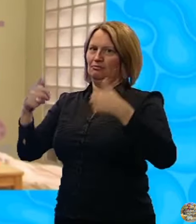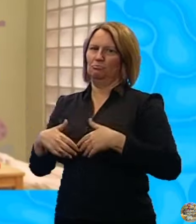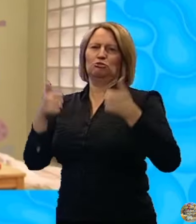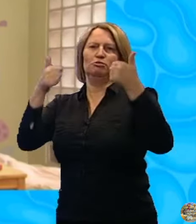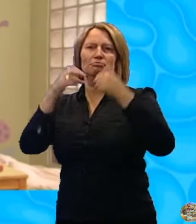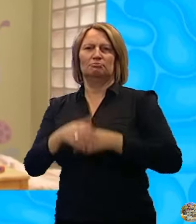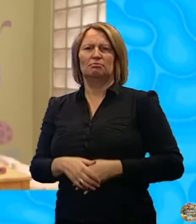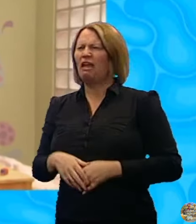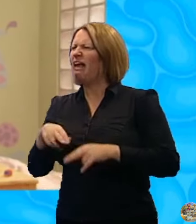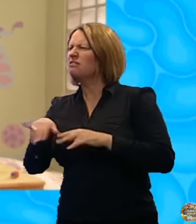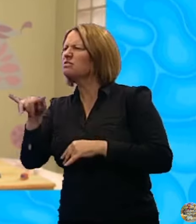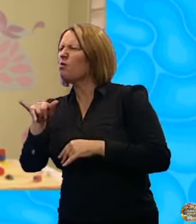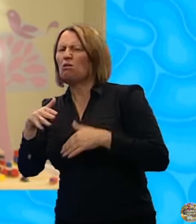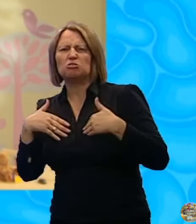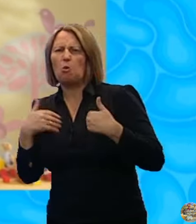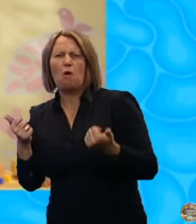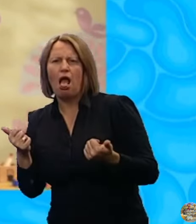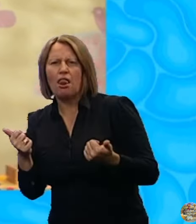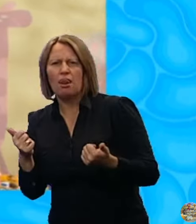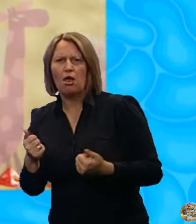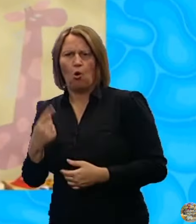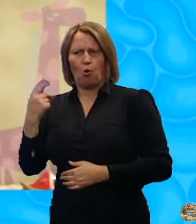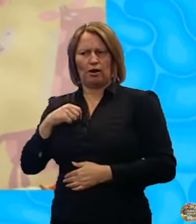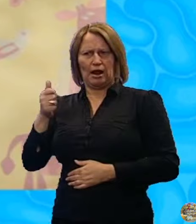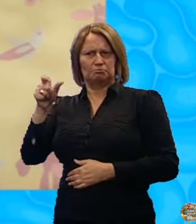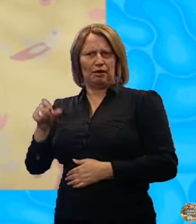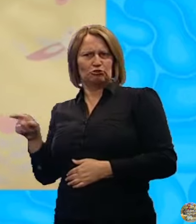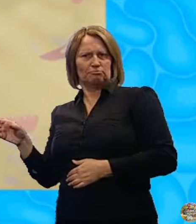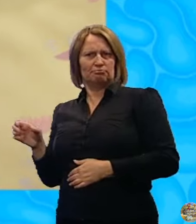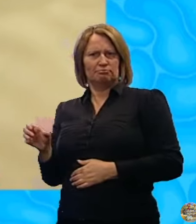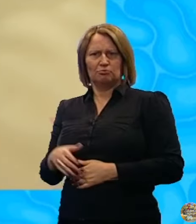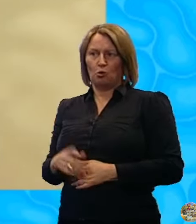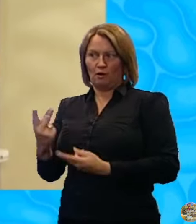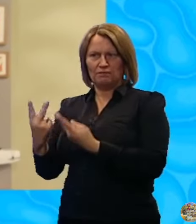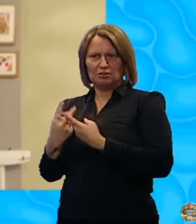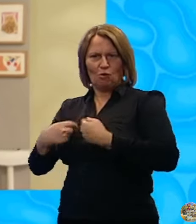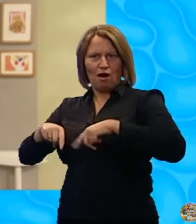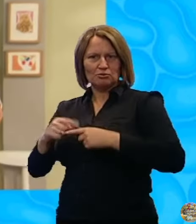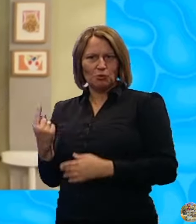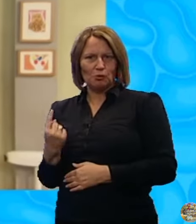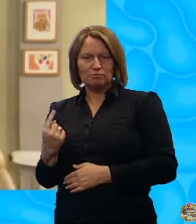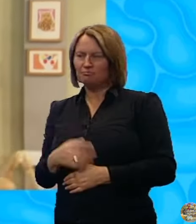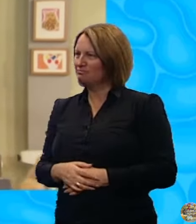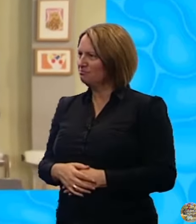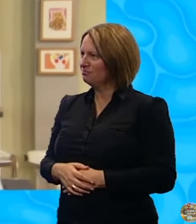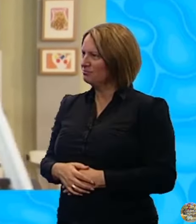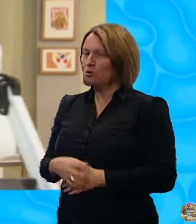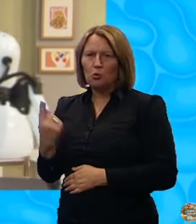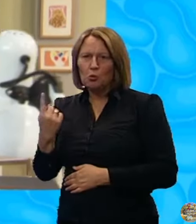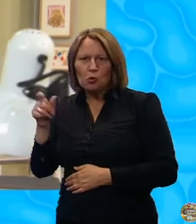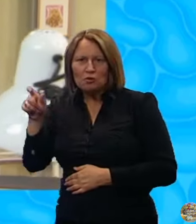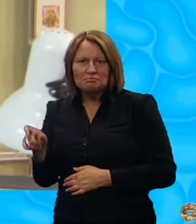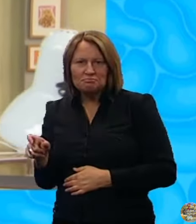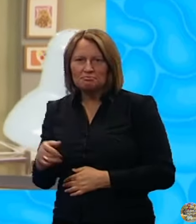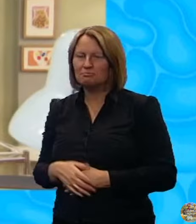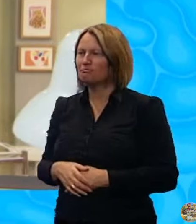Ah, good. Someone isn't feeling well. I wonder who my next patient is. Who's come to visit me? Who will it be? Can you guess which